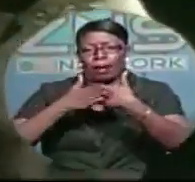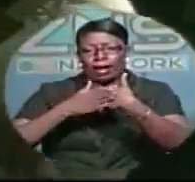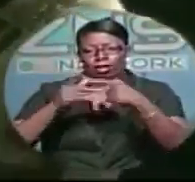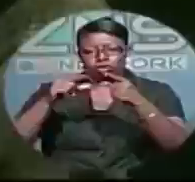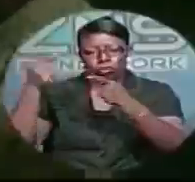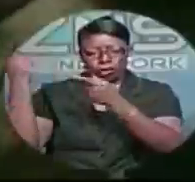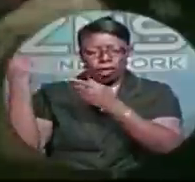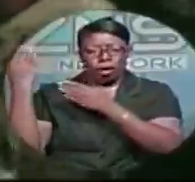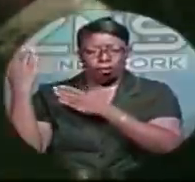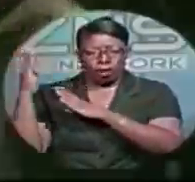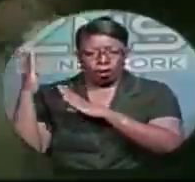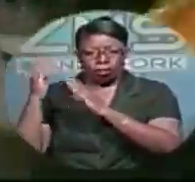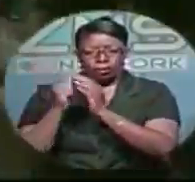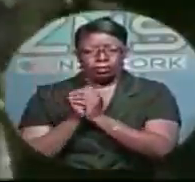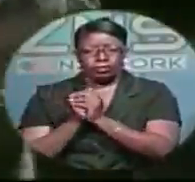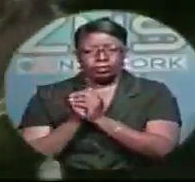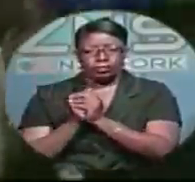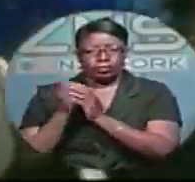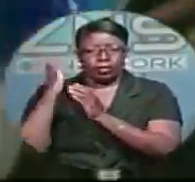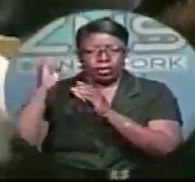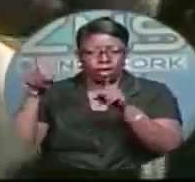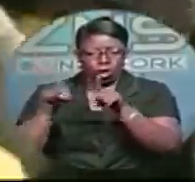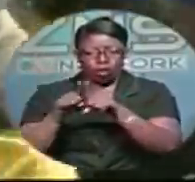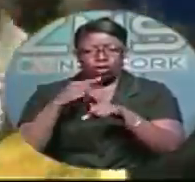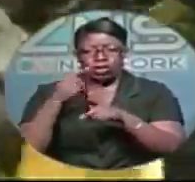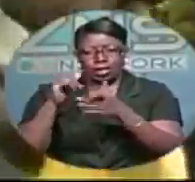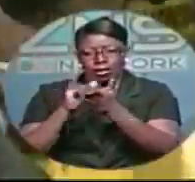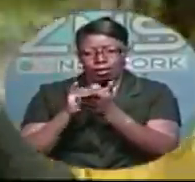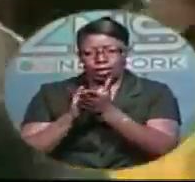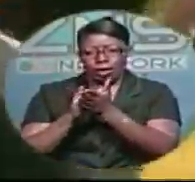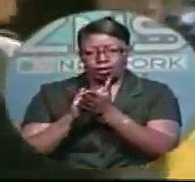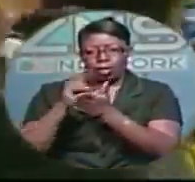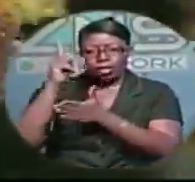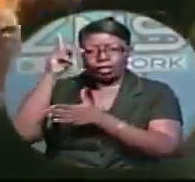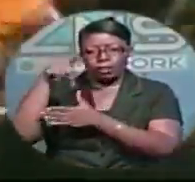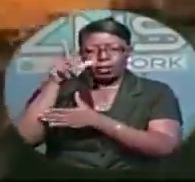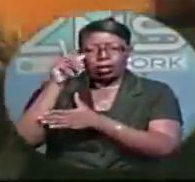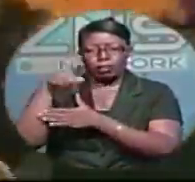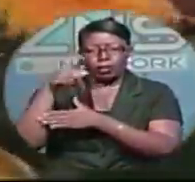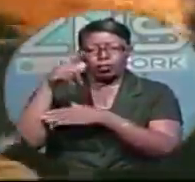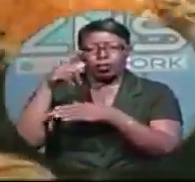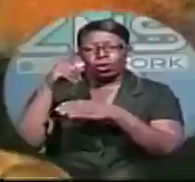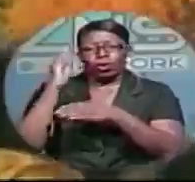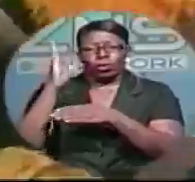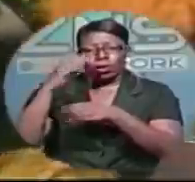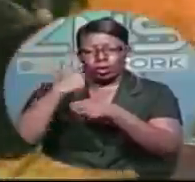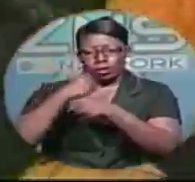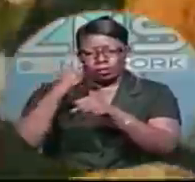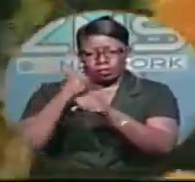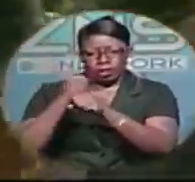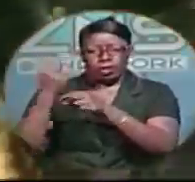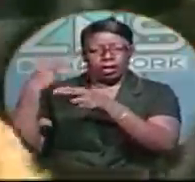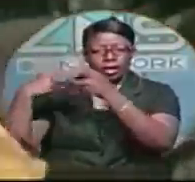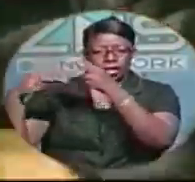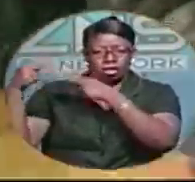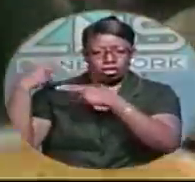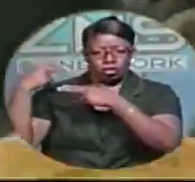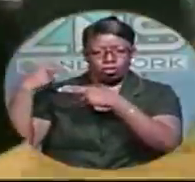Bahama. Mr. Christie contends that the PLP will make history come May 8th. The party's final rally